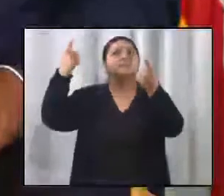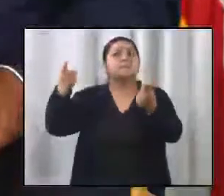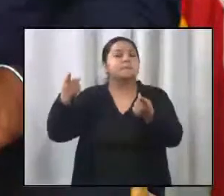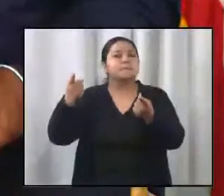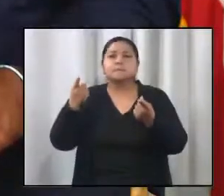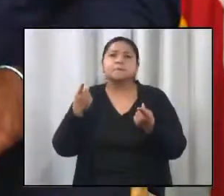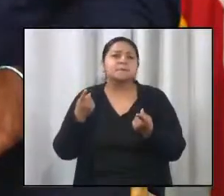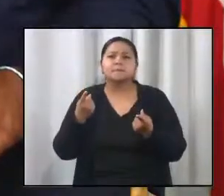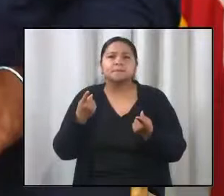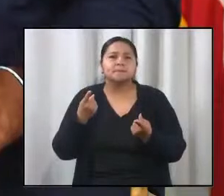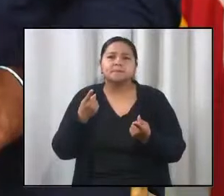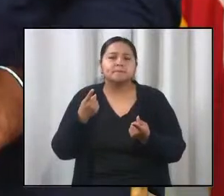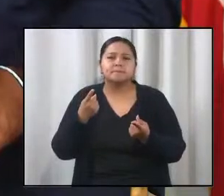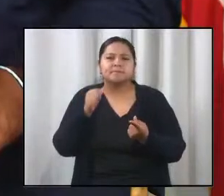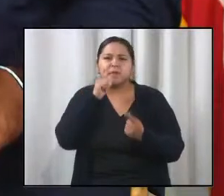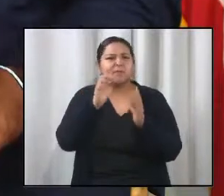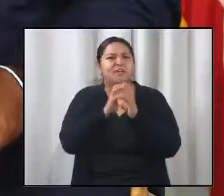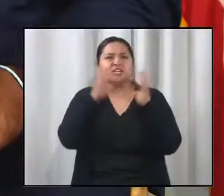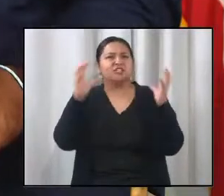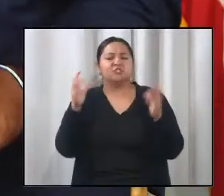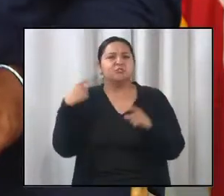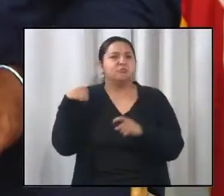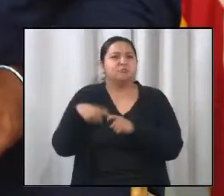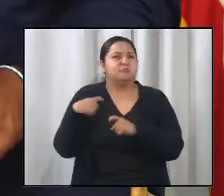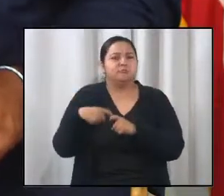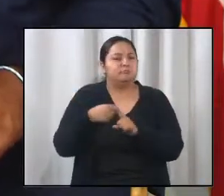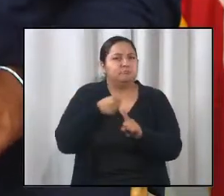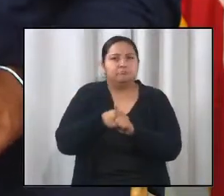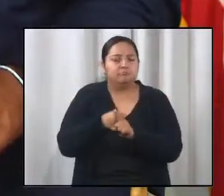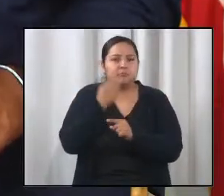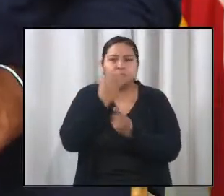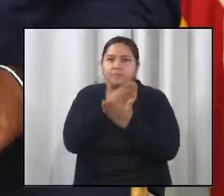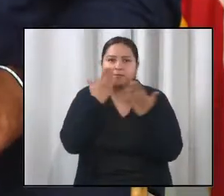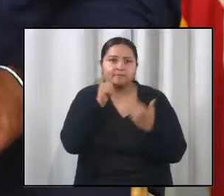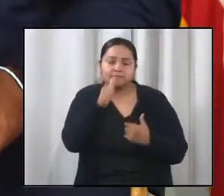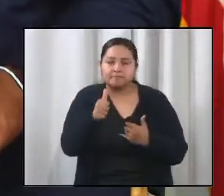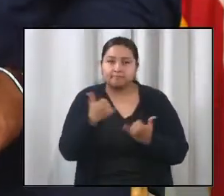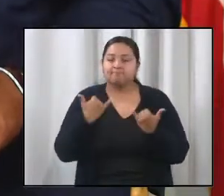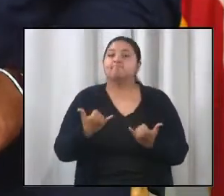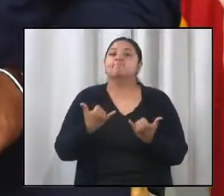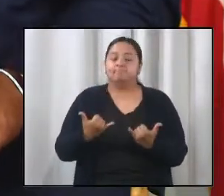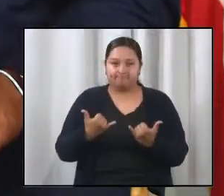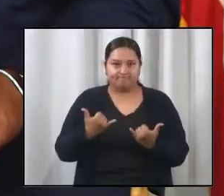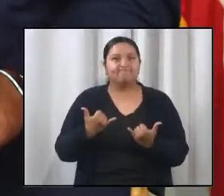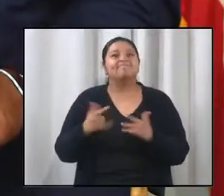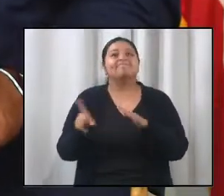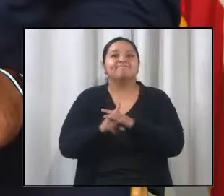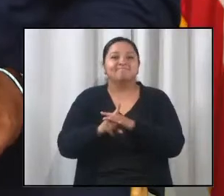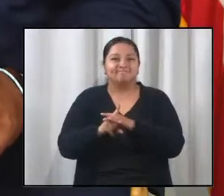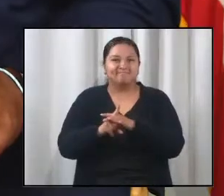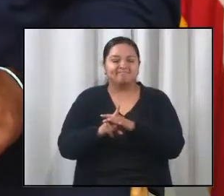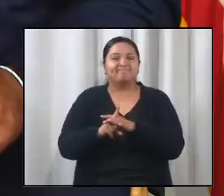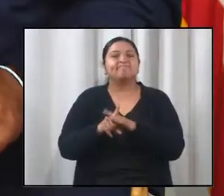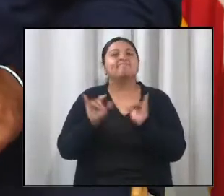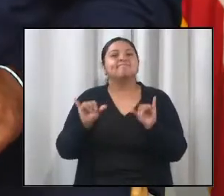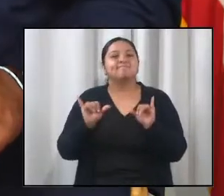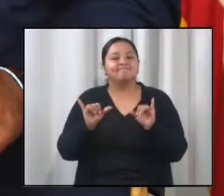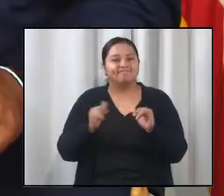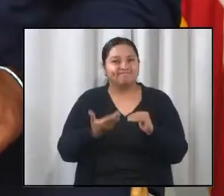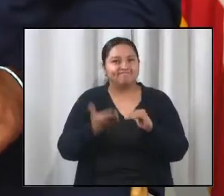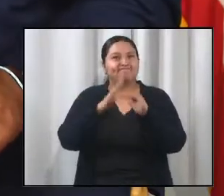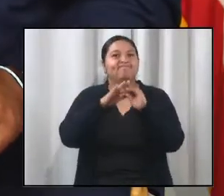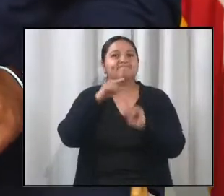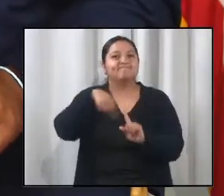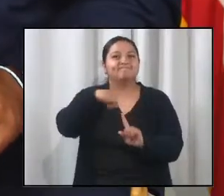of a population of Latinx individuals experiencing homelessness. It has now become more proportional as we see